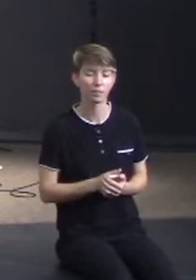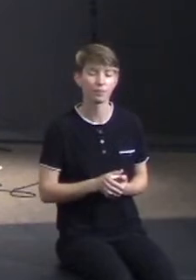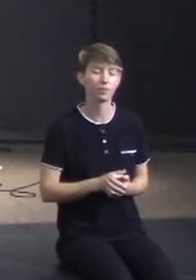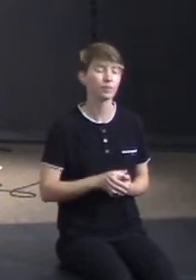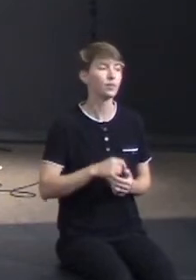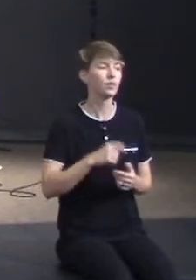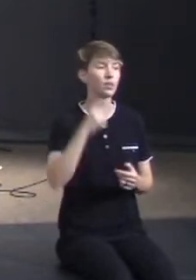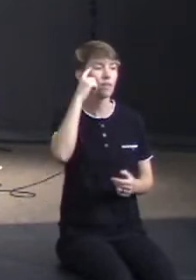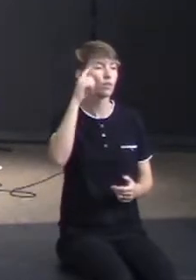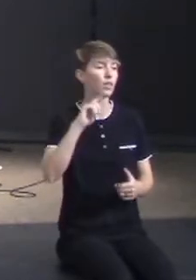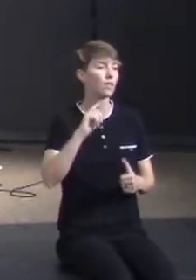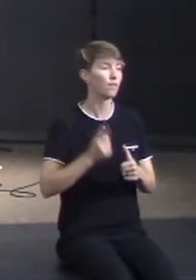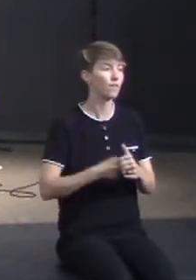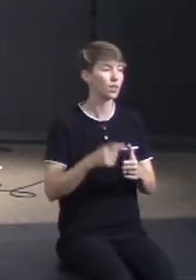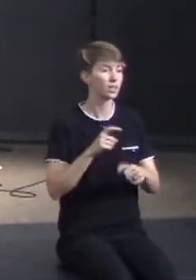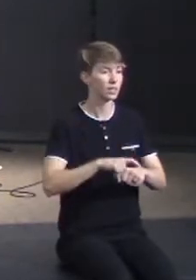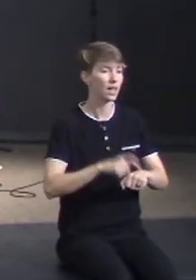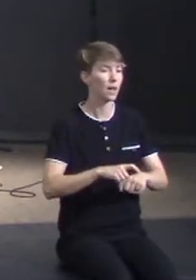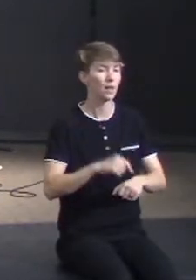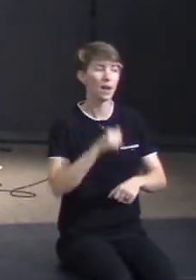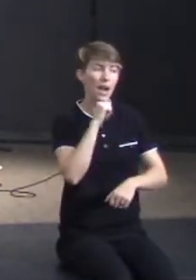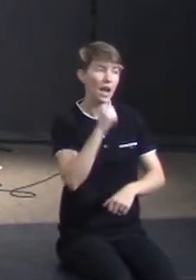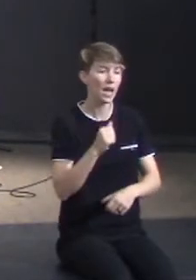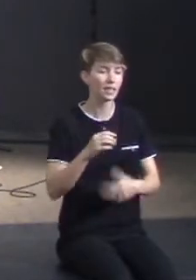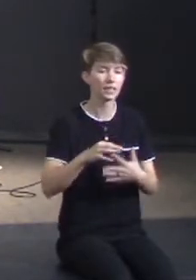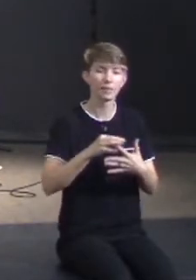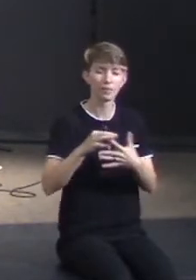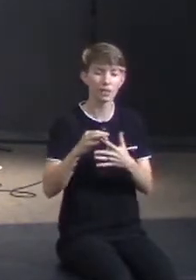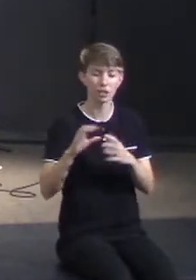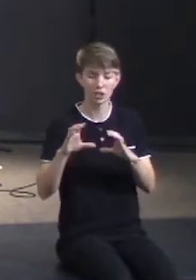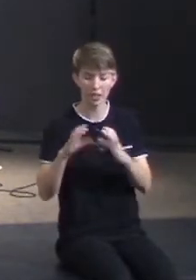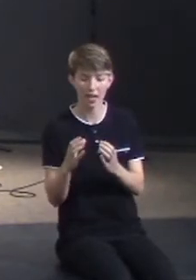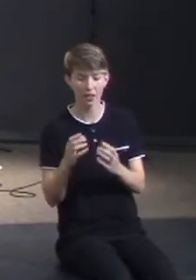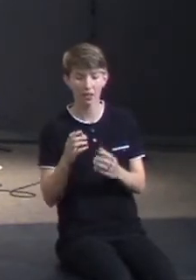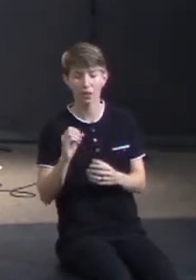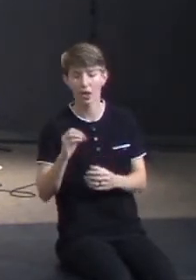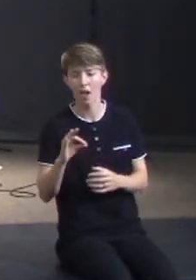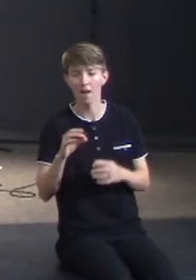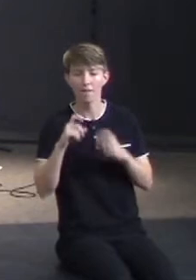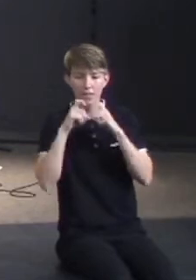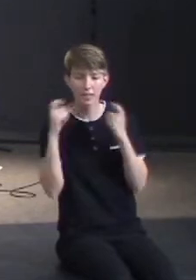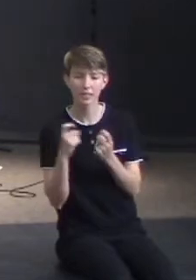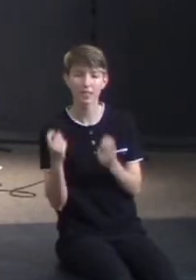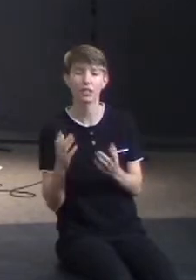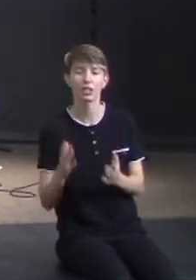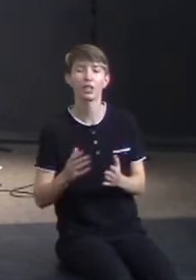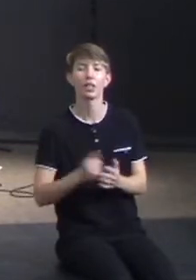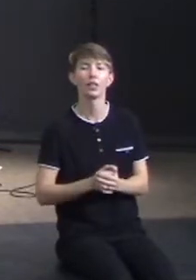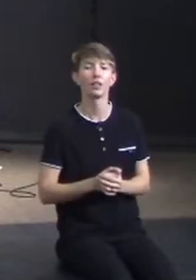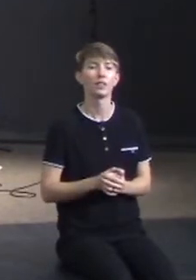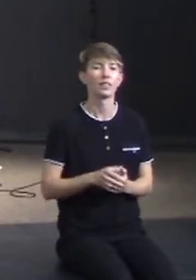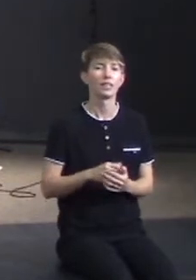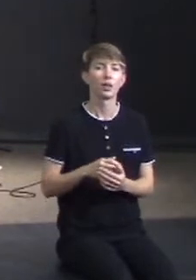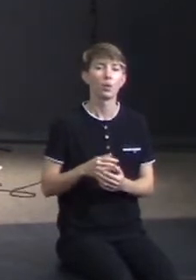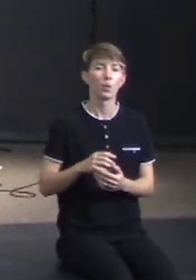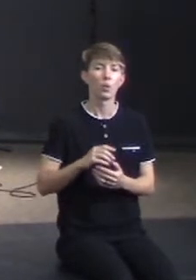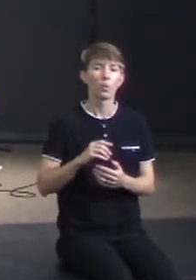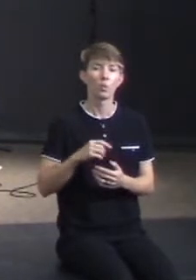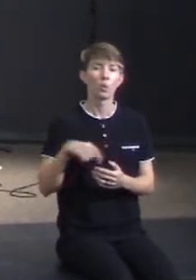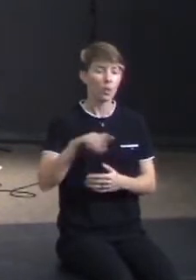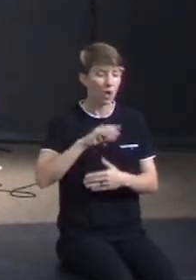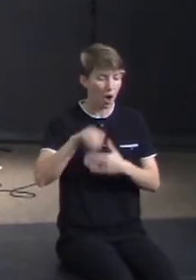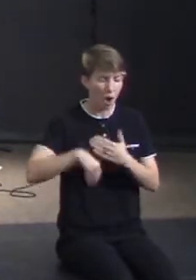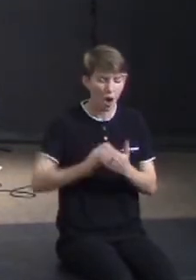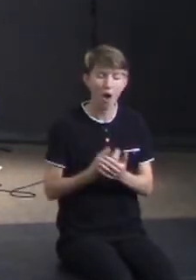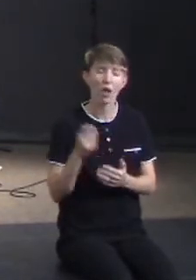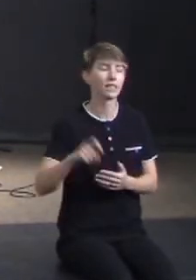For the first time, they weren't the special category of sinner. It was the entrance given to all. We all need to repent, so why don't you just